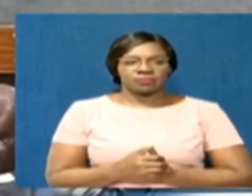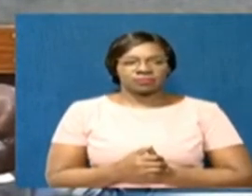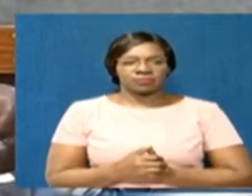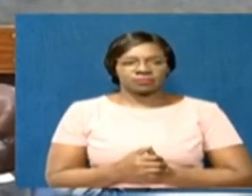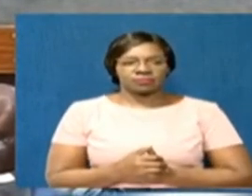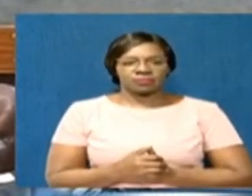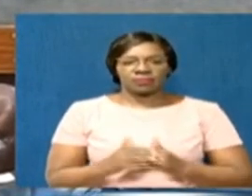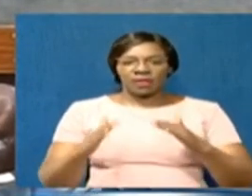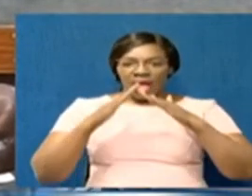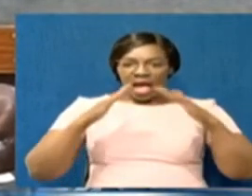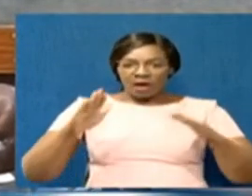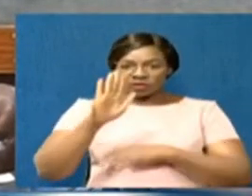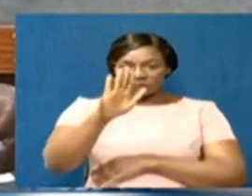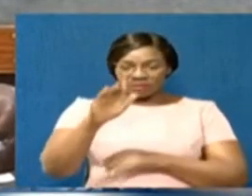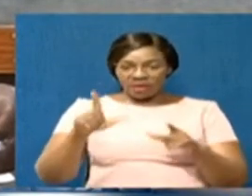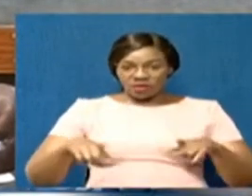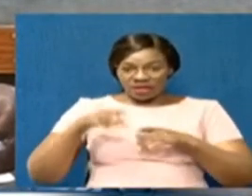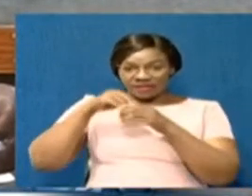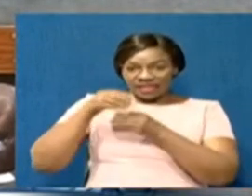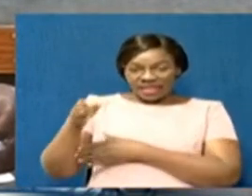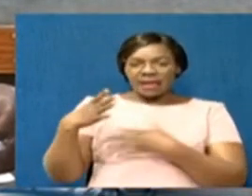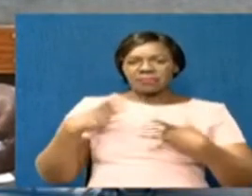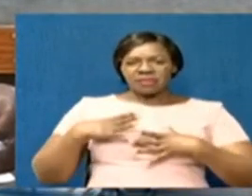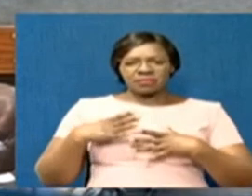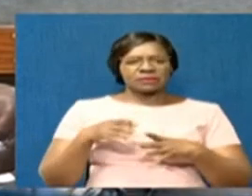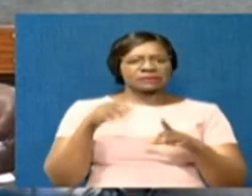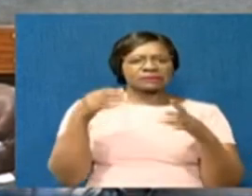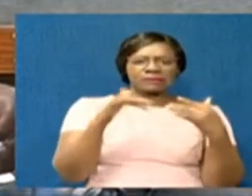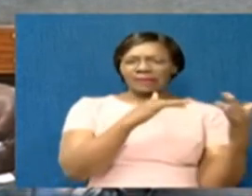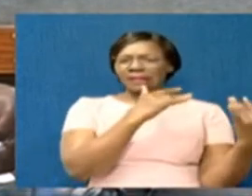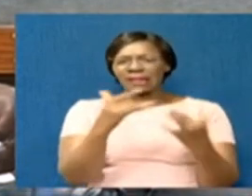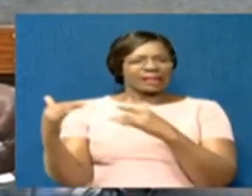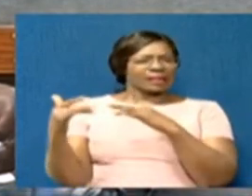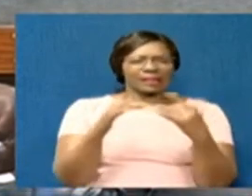The house you live in, people fight for houses,